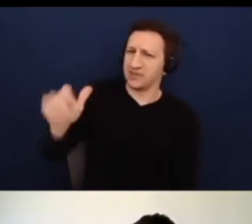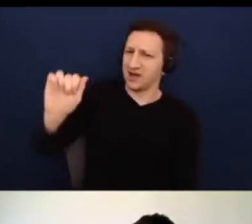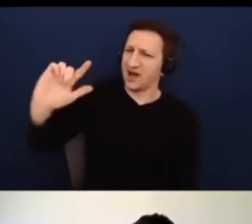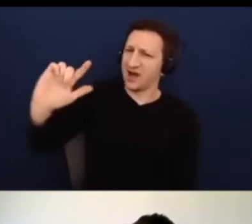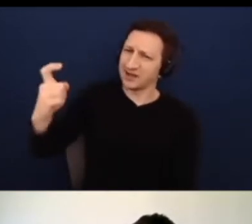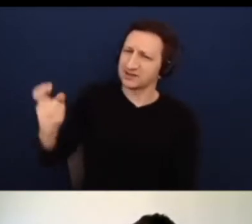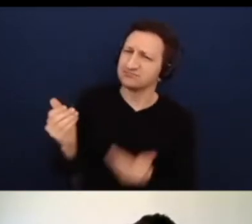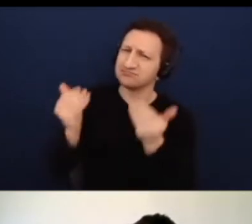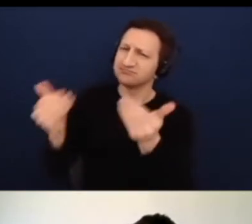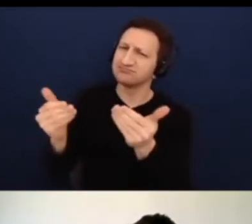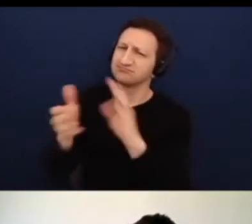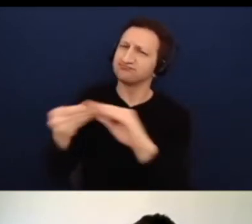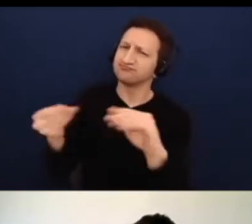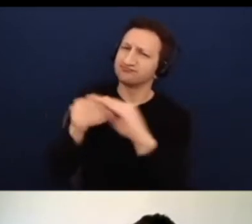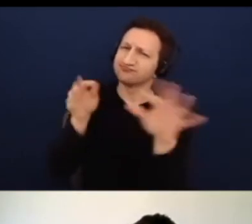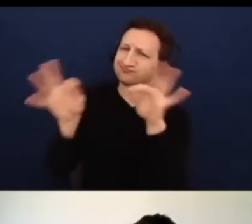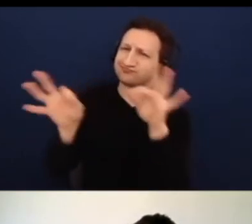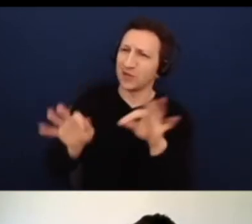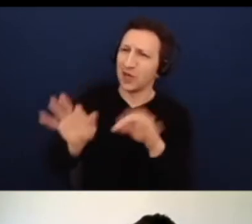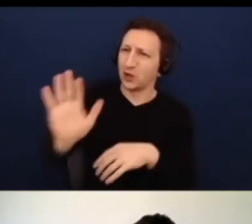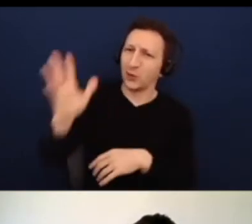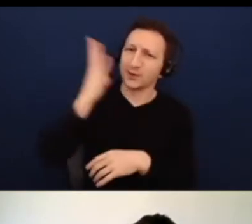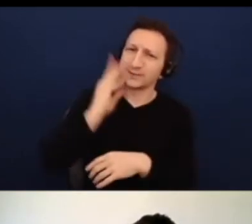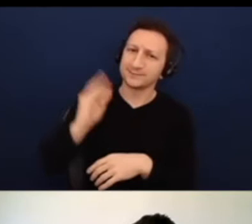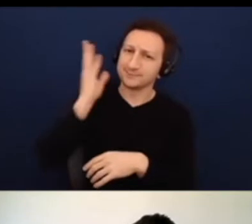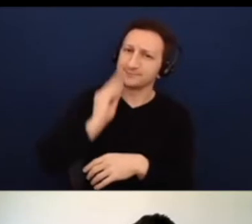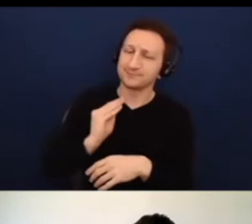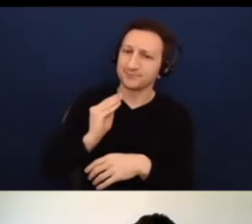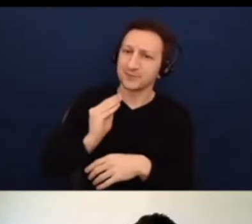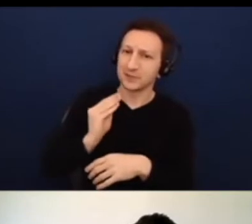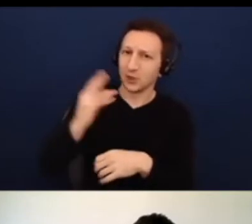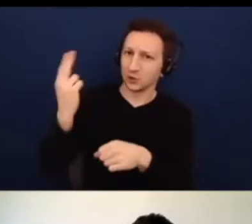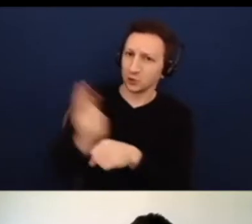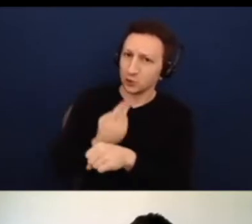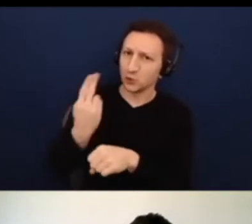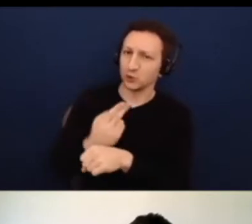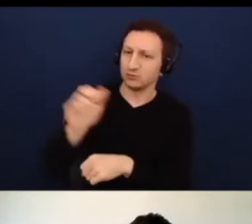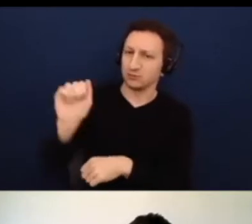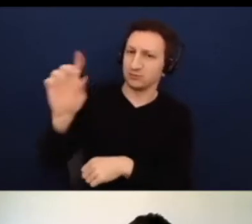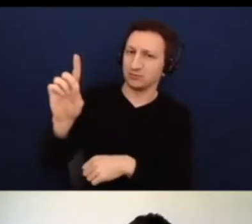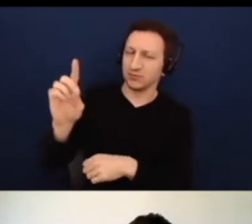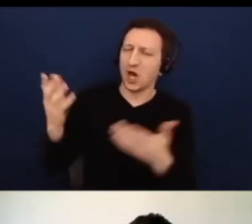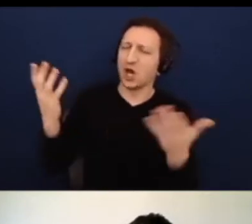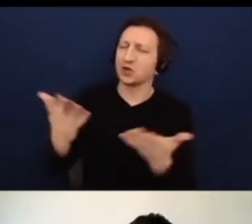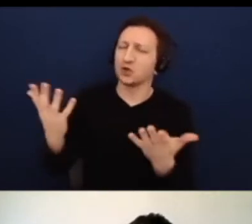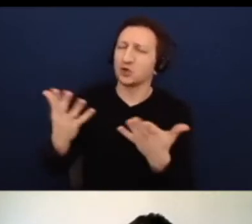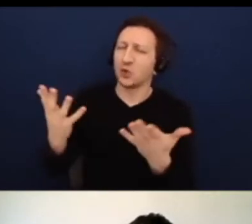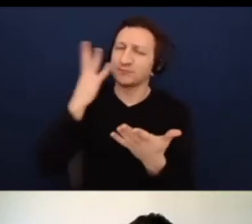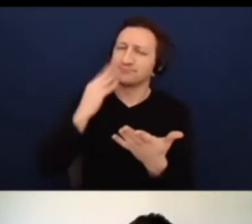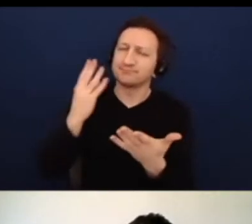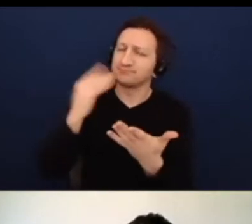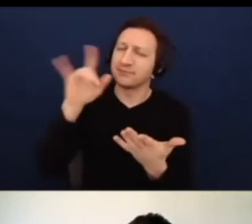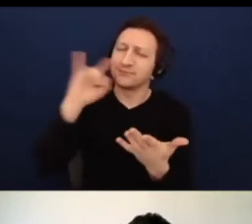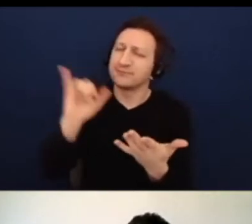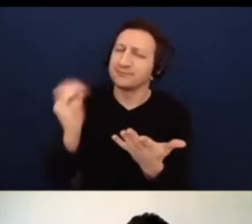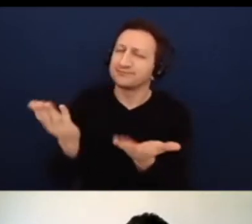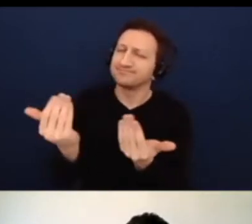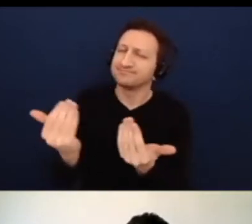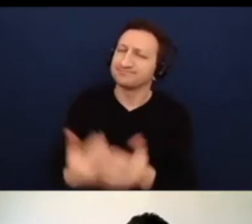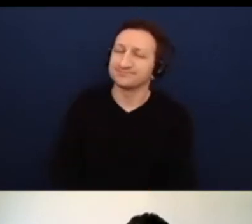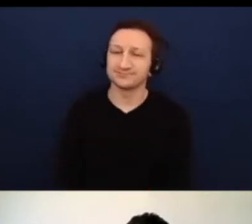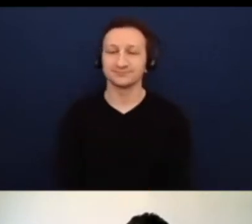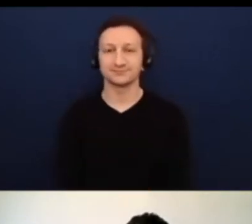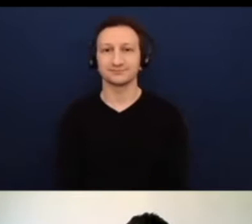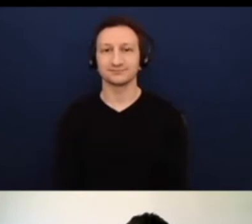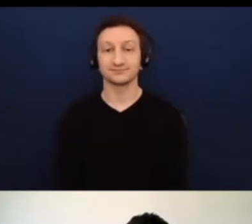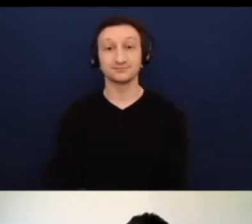Alex now, so you can share how you consume audio description and what your history has been around this. Yeah,